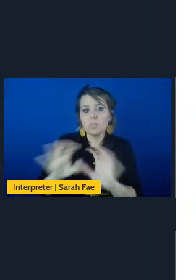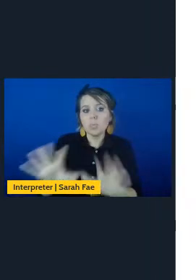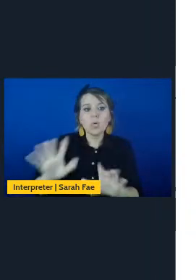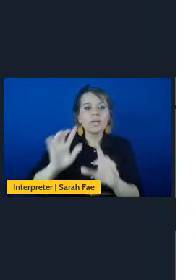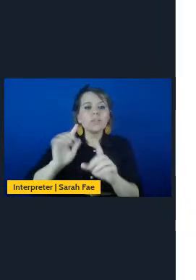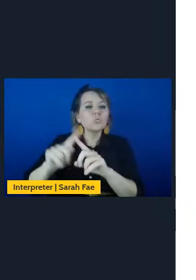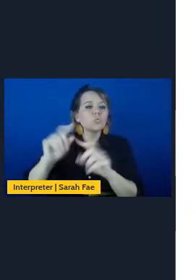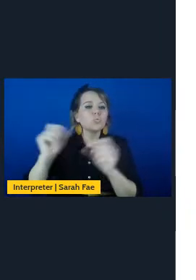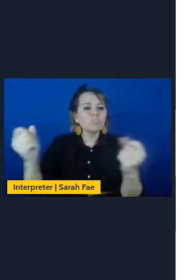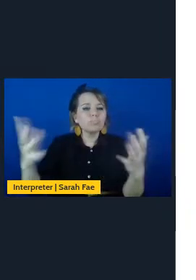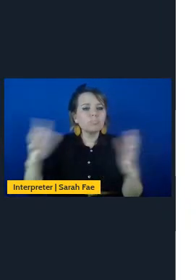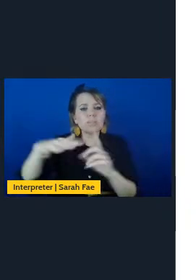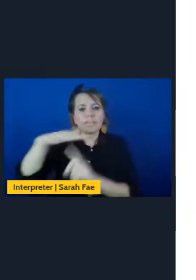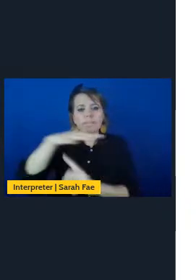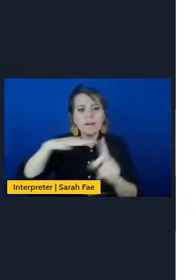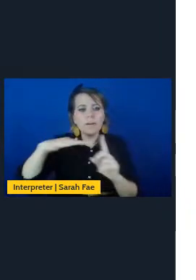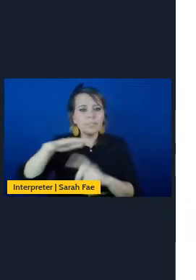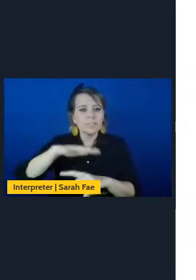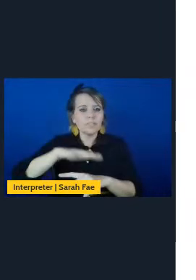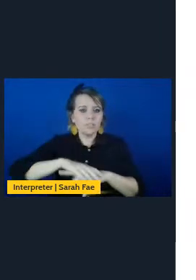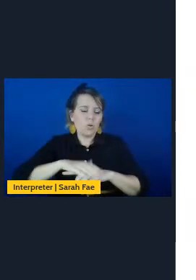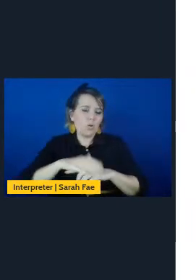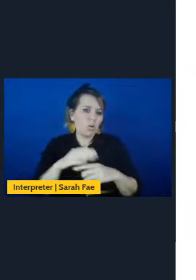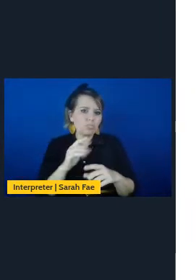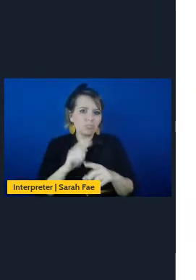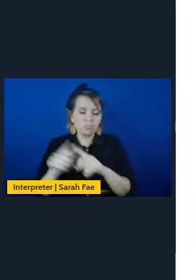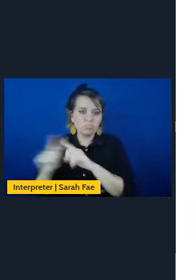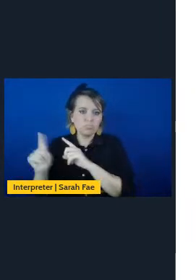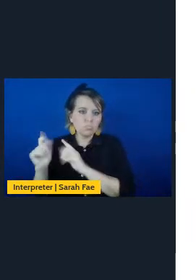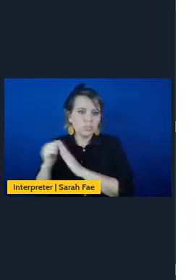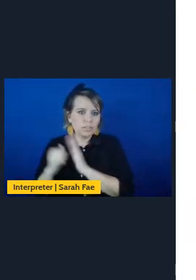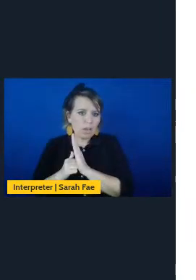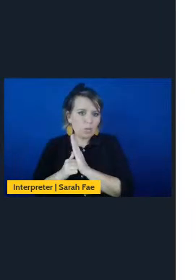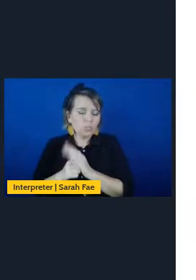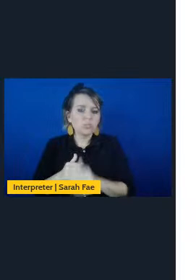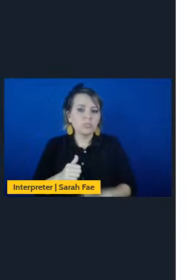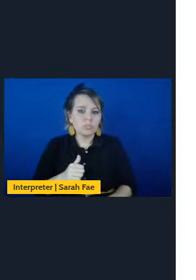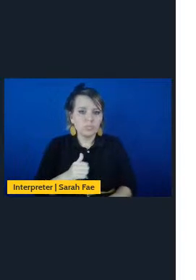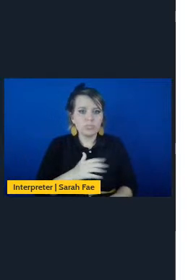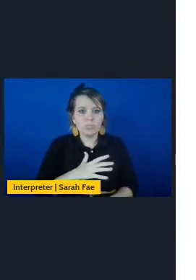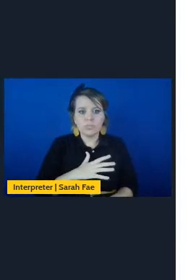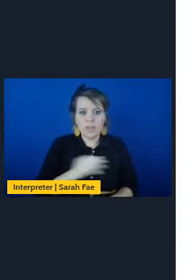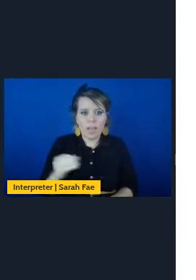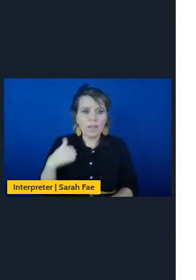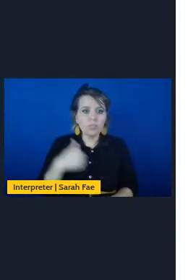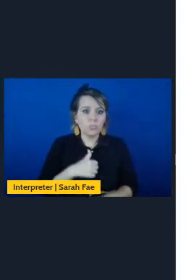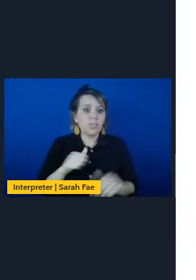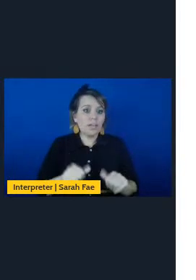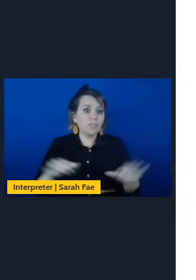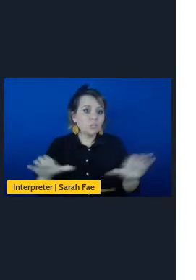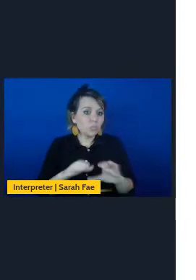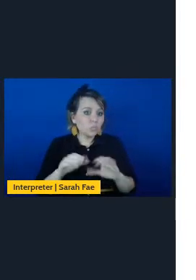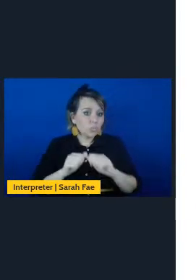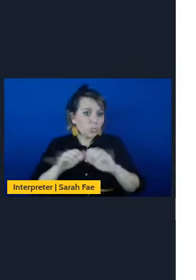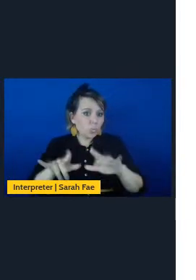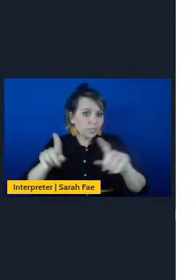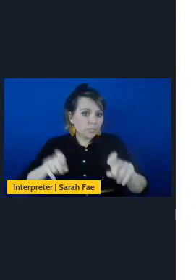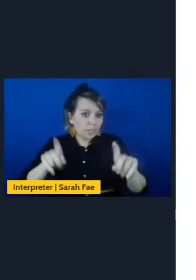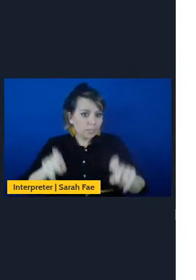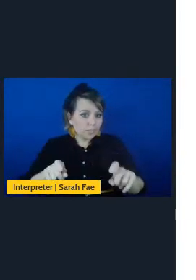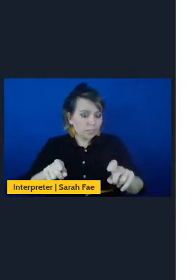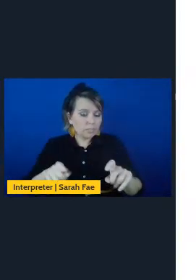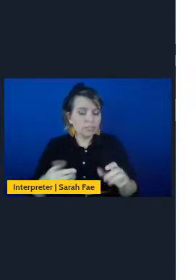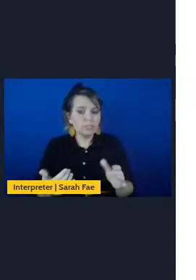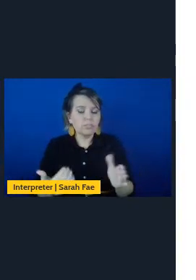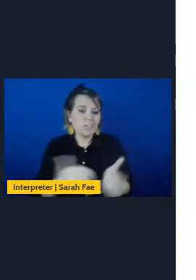multiple accounts, and we can run post-deployment tests again with code